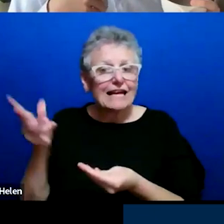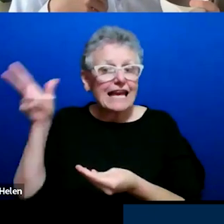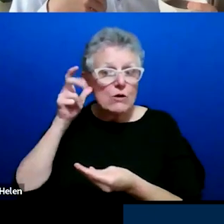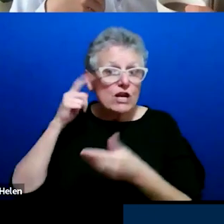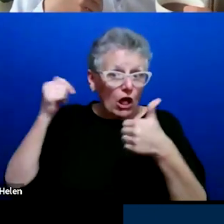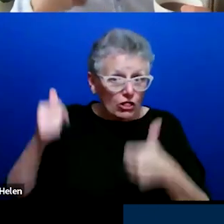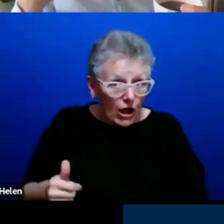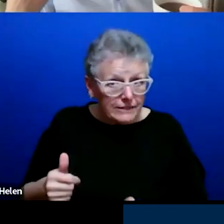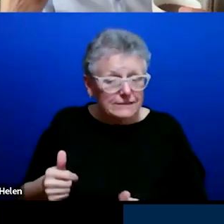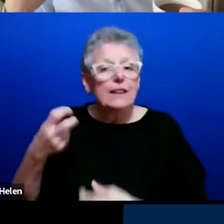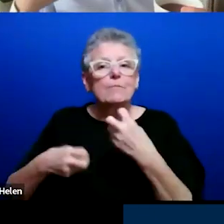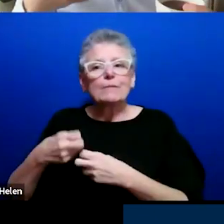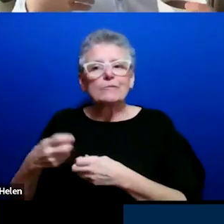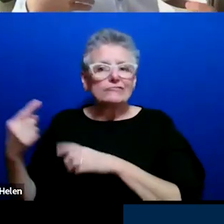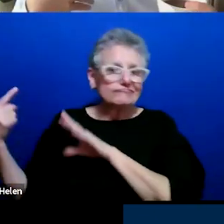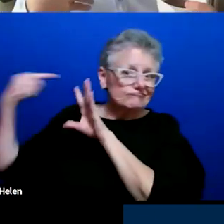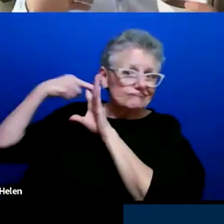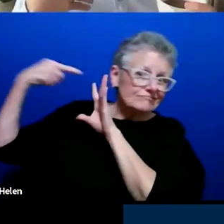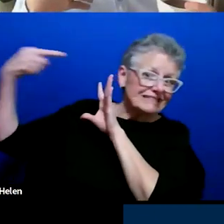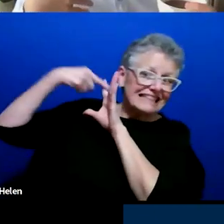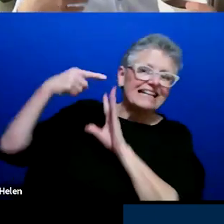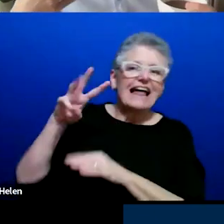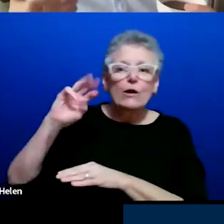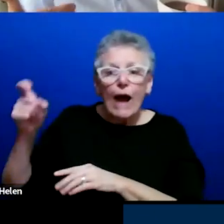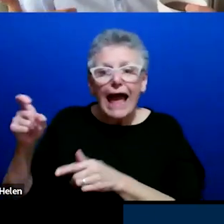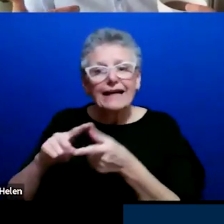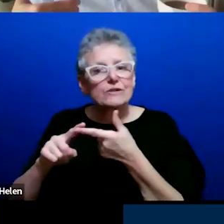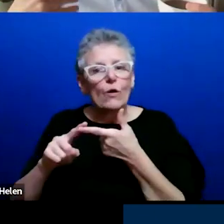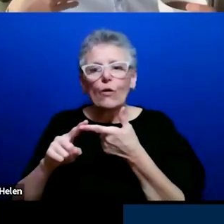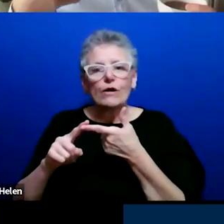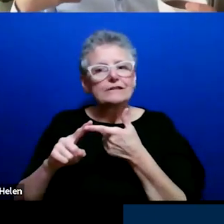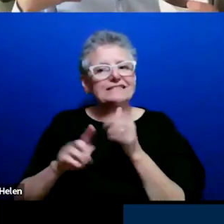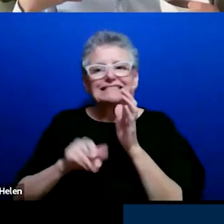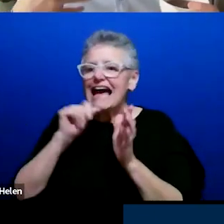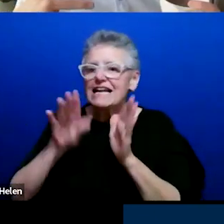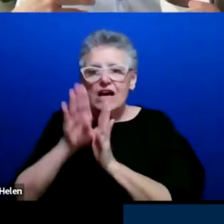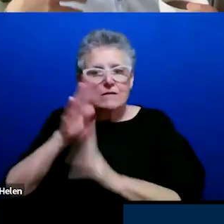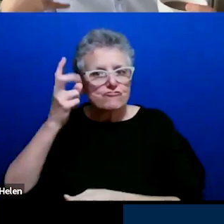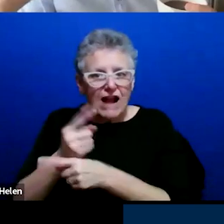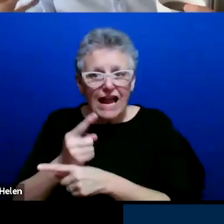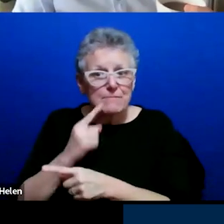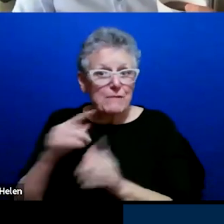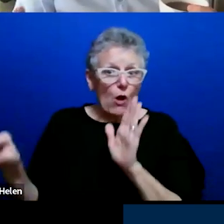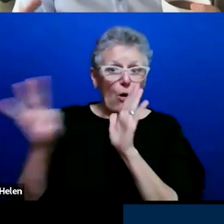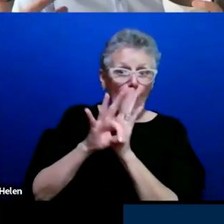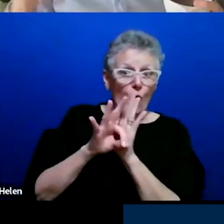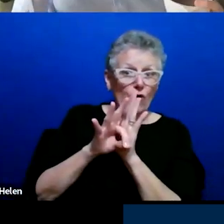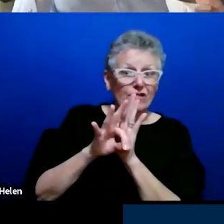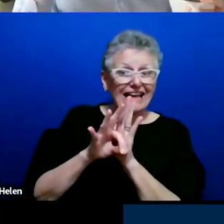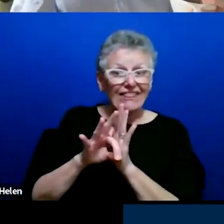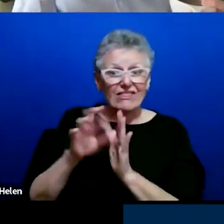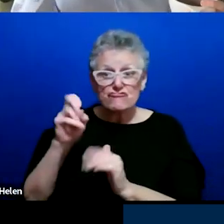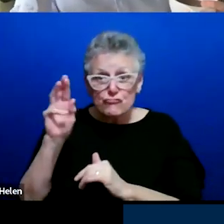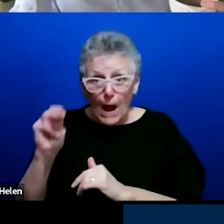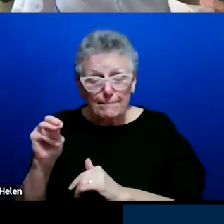sound down to the inner ear, like earwax, a failure of development of the ear canal, holes in the eardrum, problems with the middle ear bones, those are the